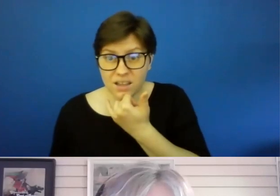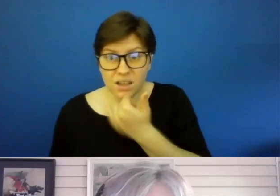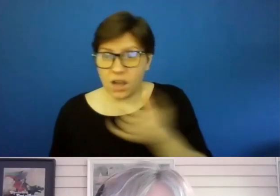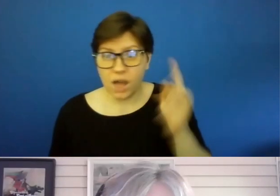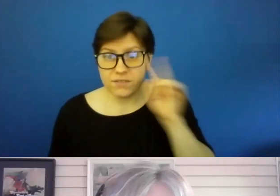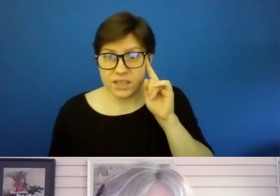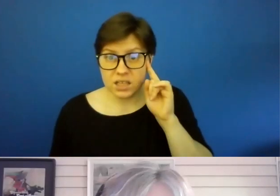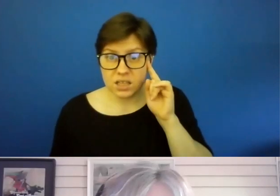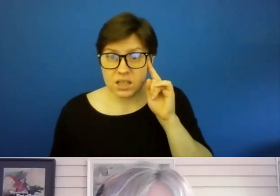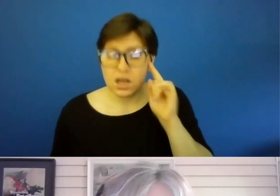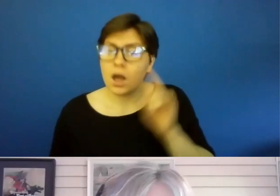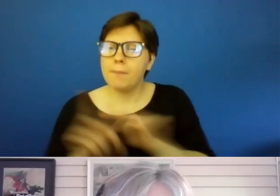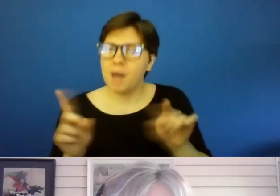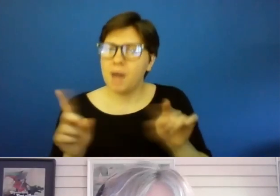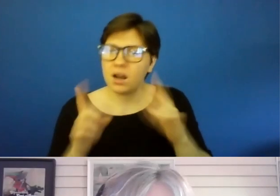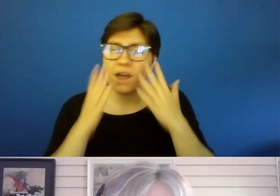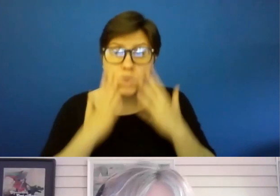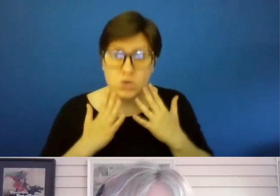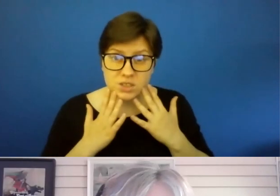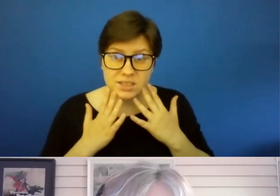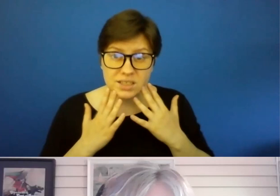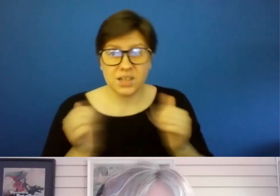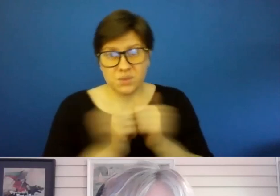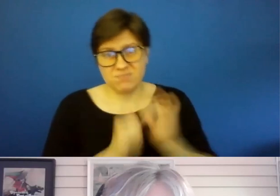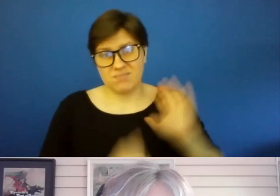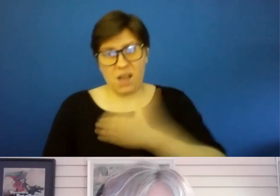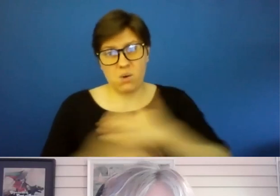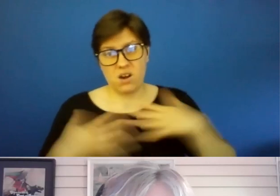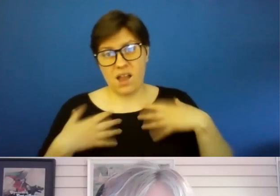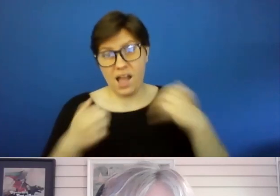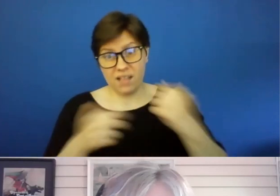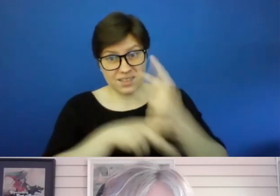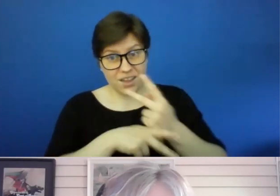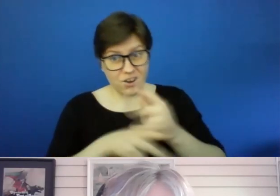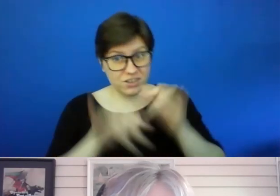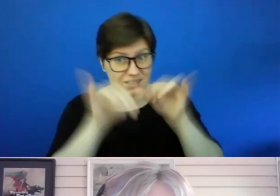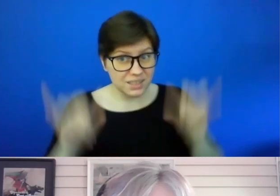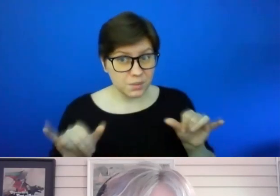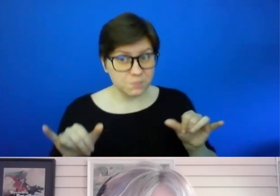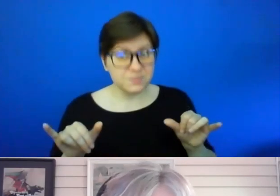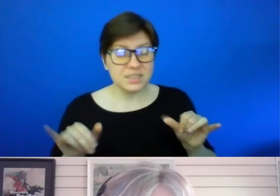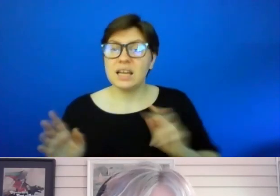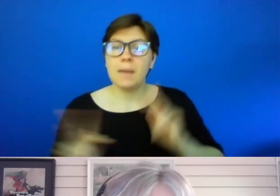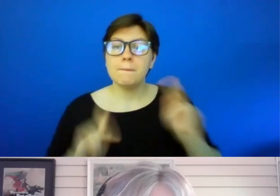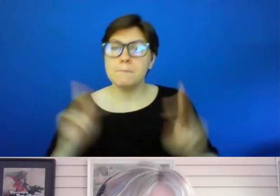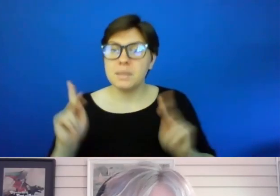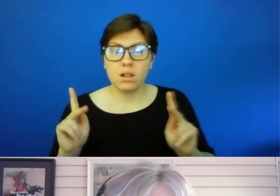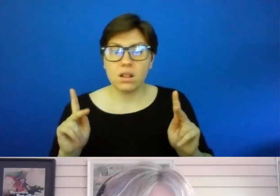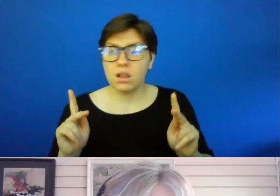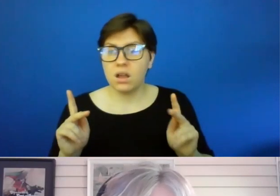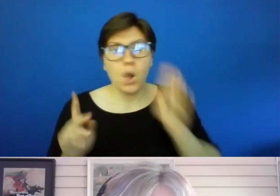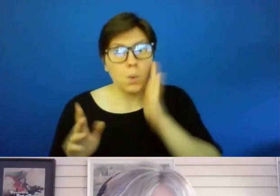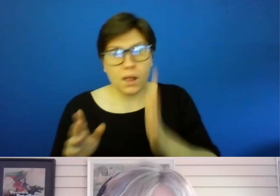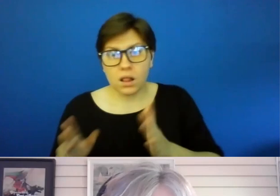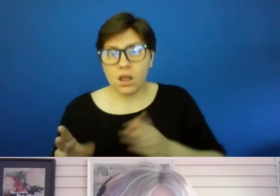But unfortunately, with our healthcare system, people go bankrupt